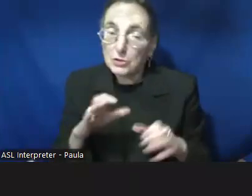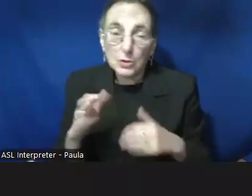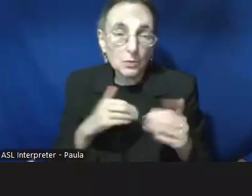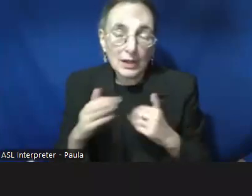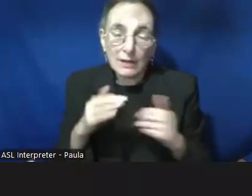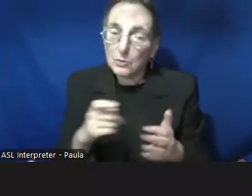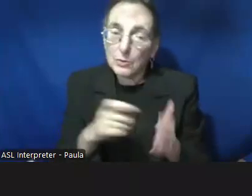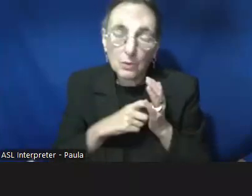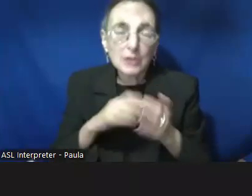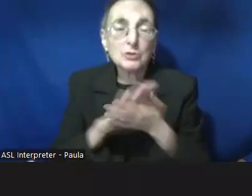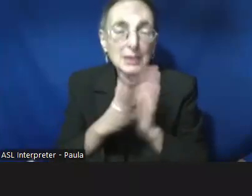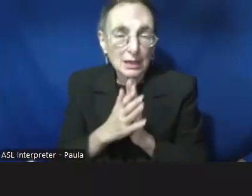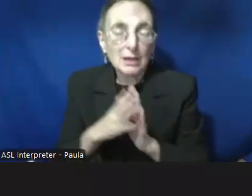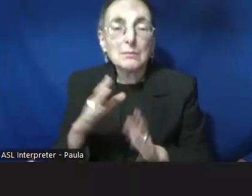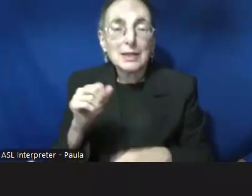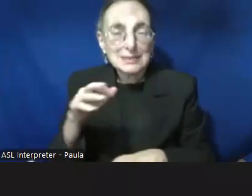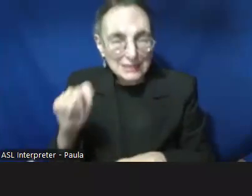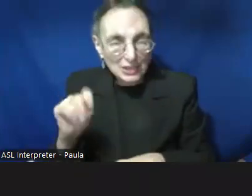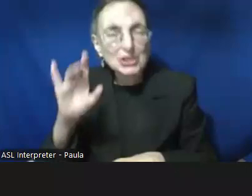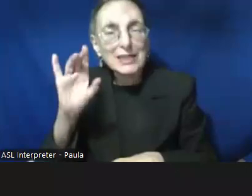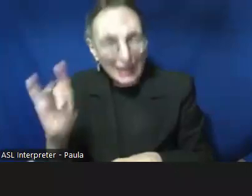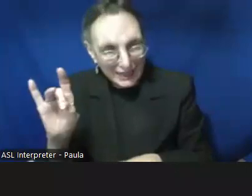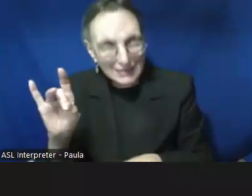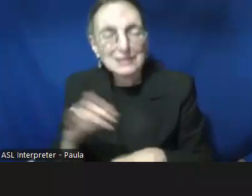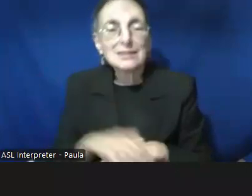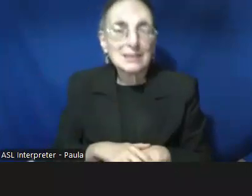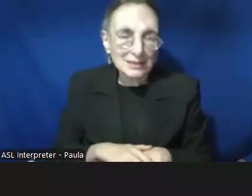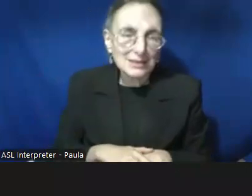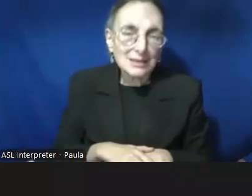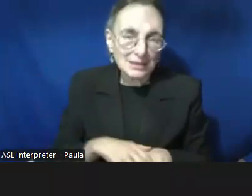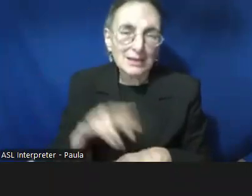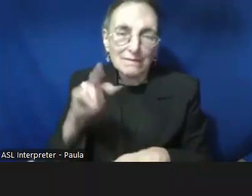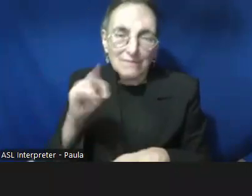8 voucher accepting rental residents.